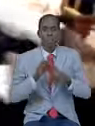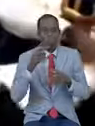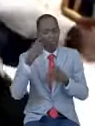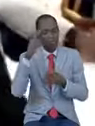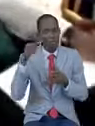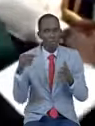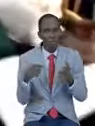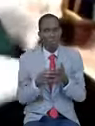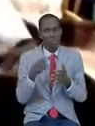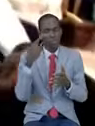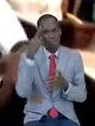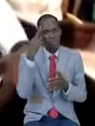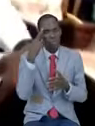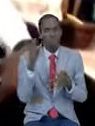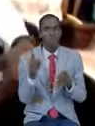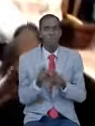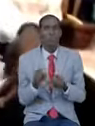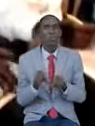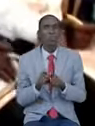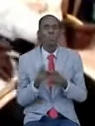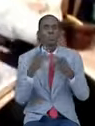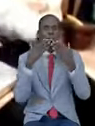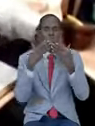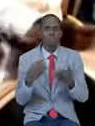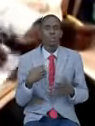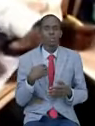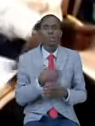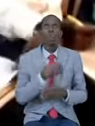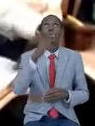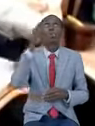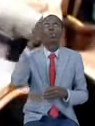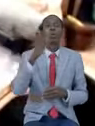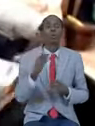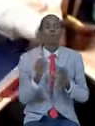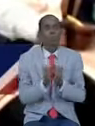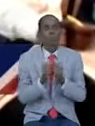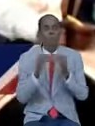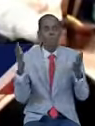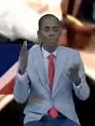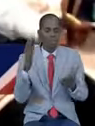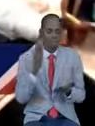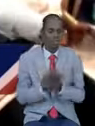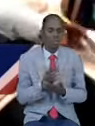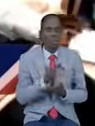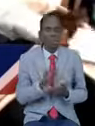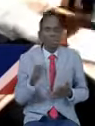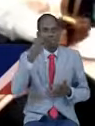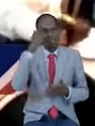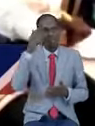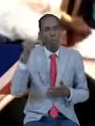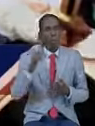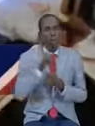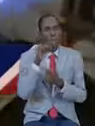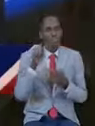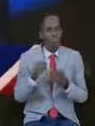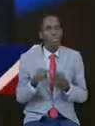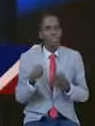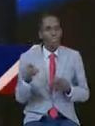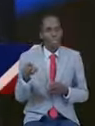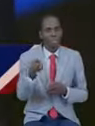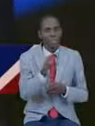cause also thank we God without ceasing, because when